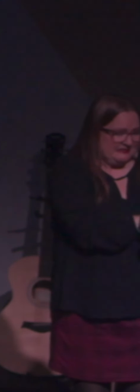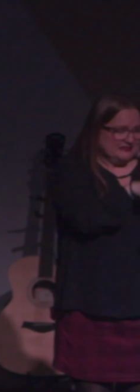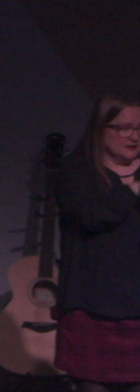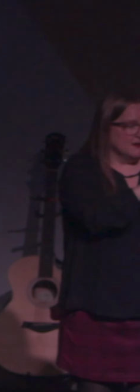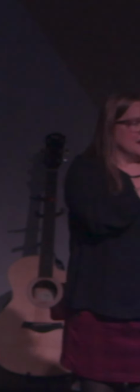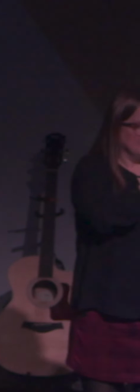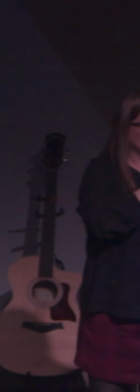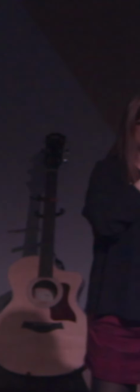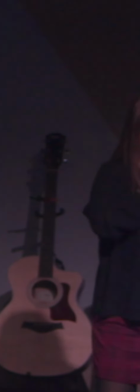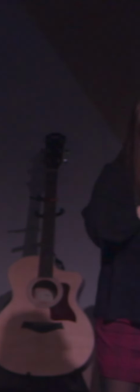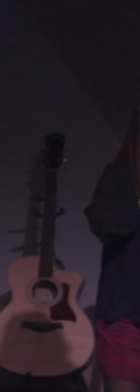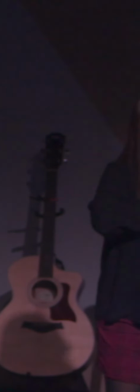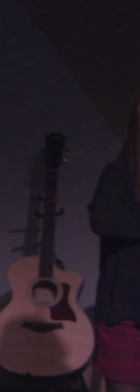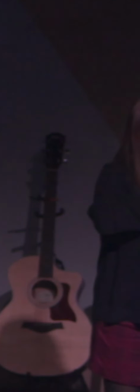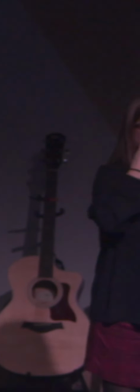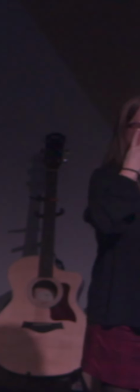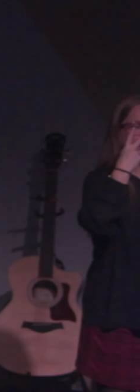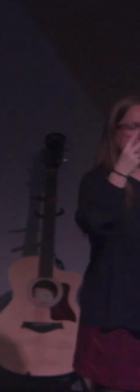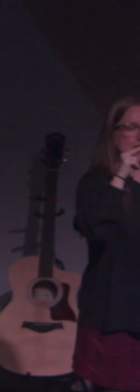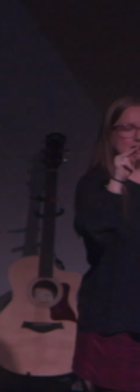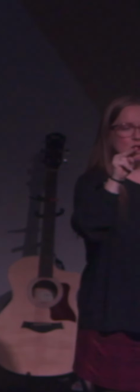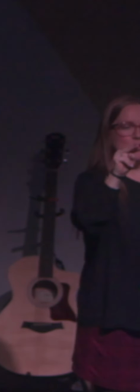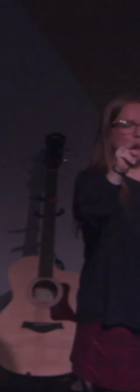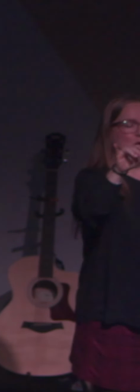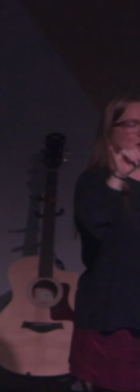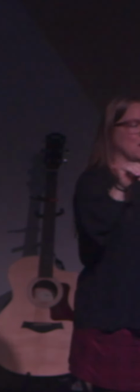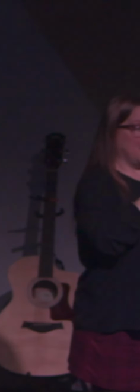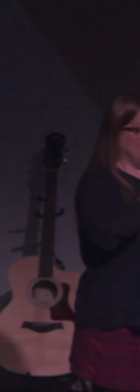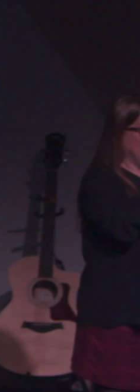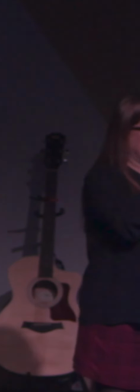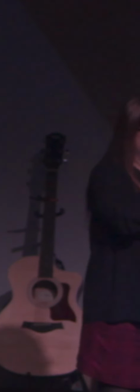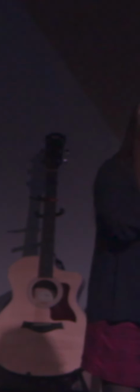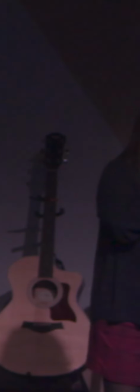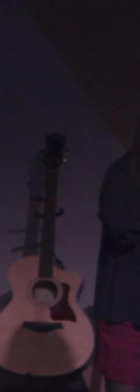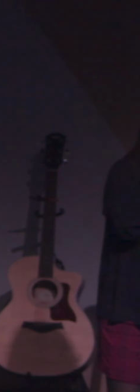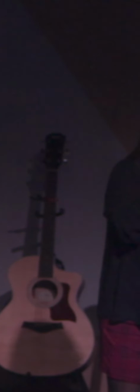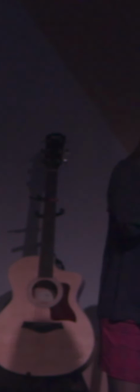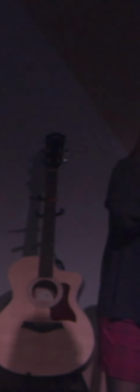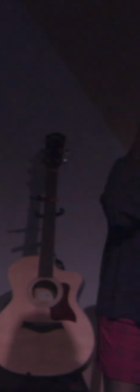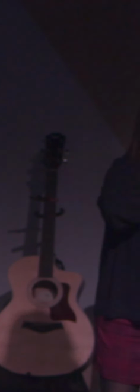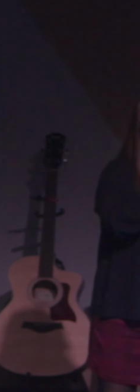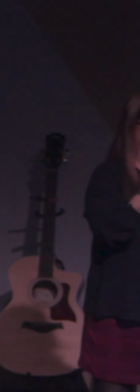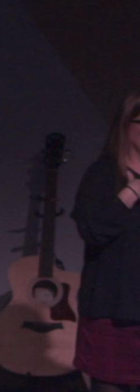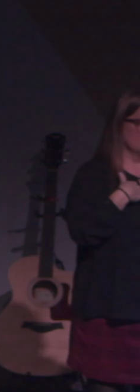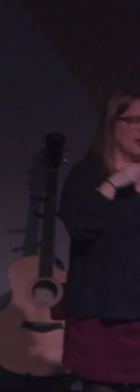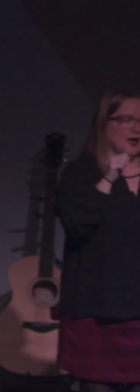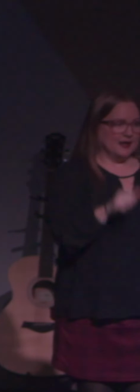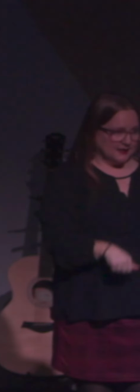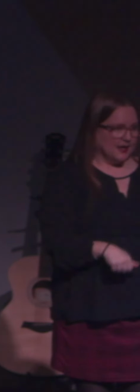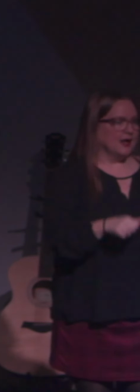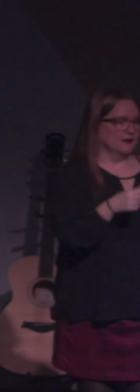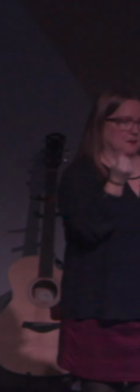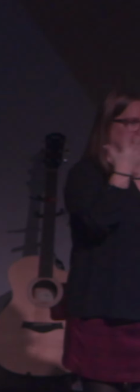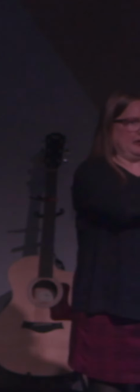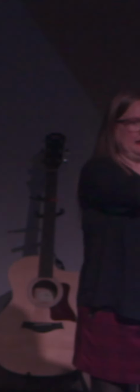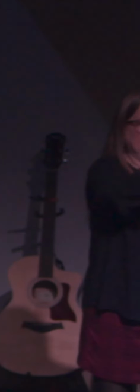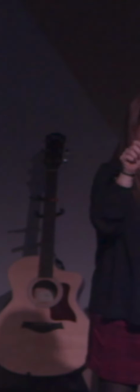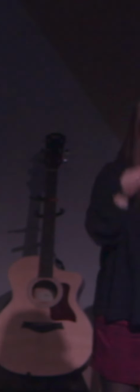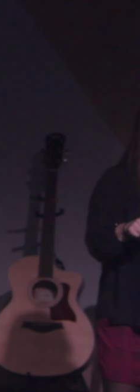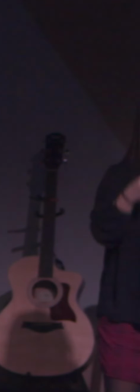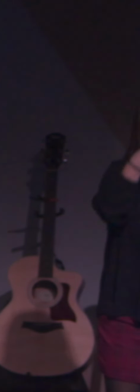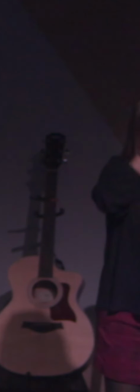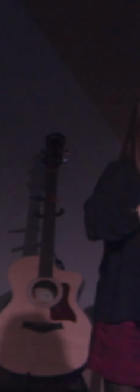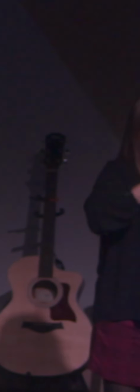be satisfied. And because of his experience, my righteous servant will make it possible for many to be counted